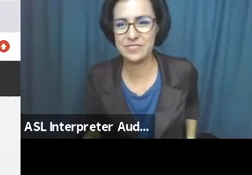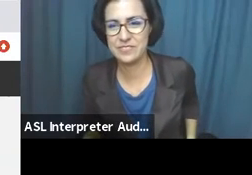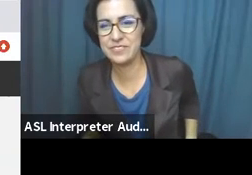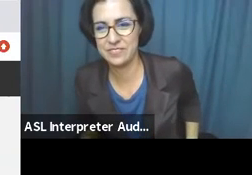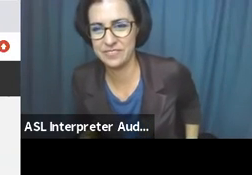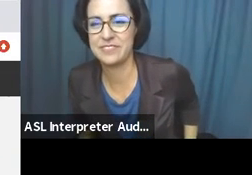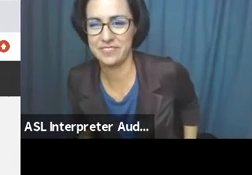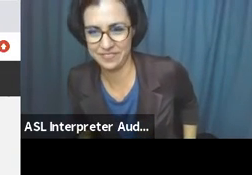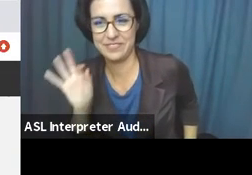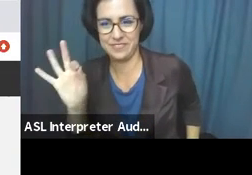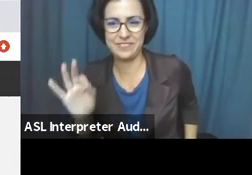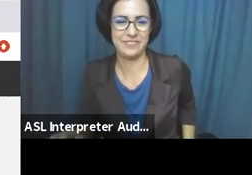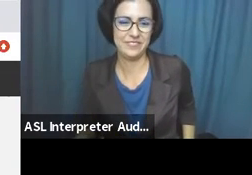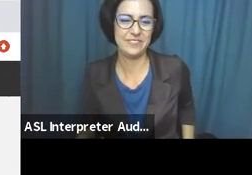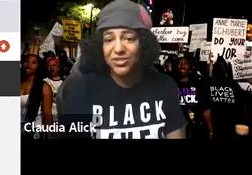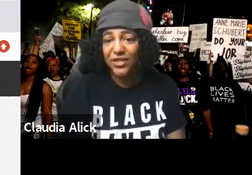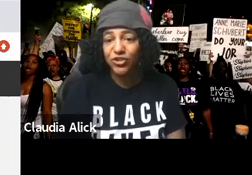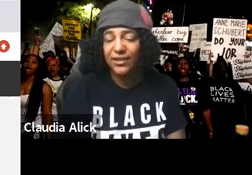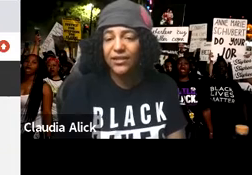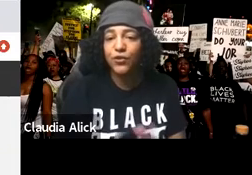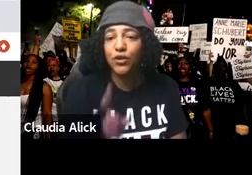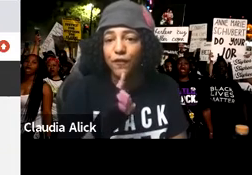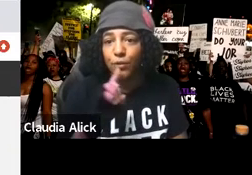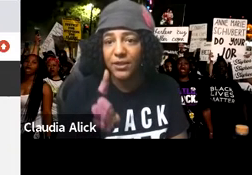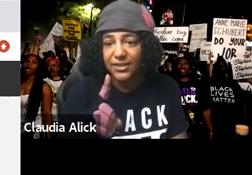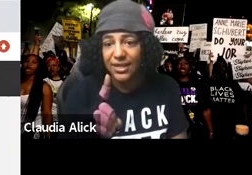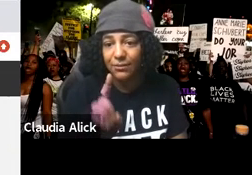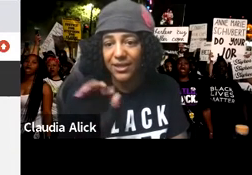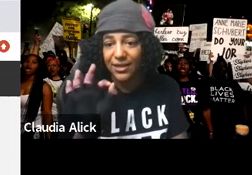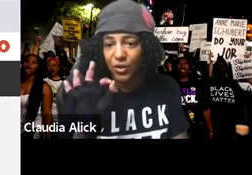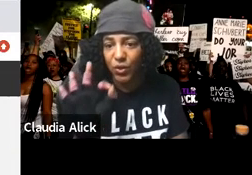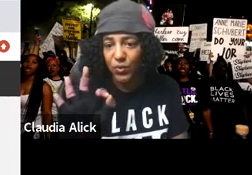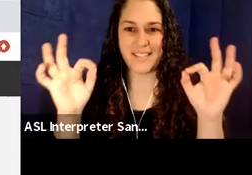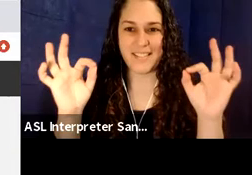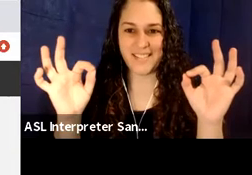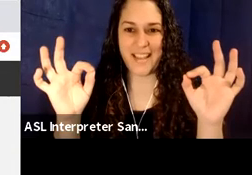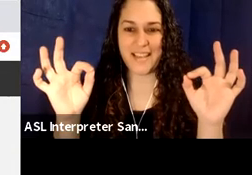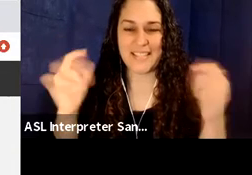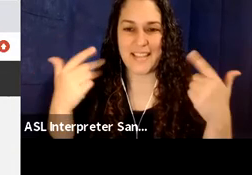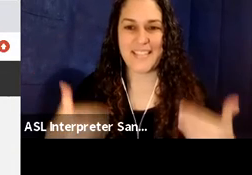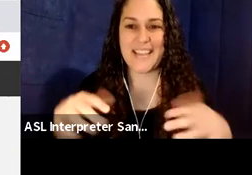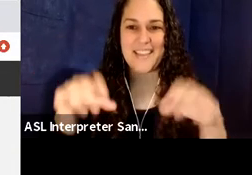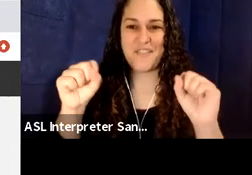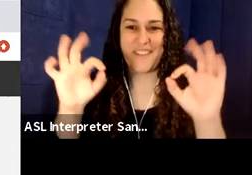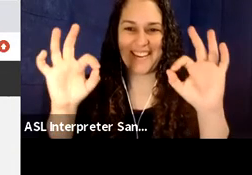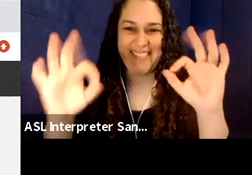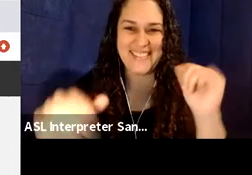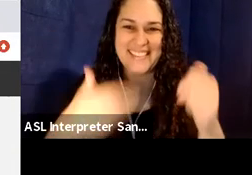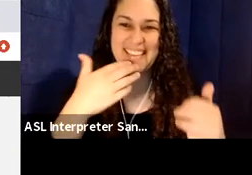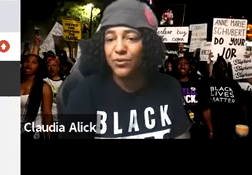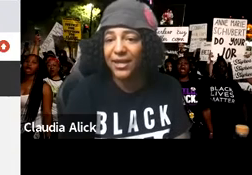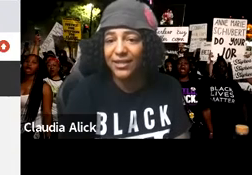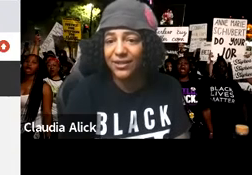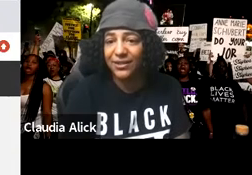the correct interpreter. So please switch. then if you could verbally tell me who Sandy is taking over right now.